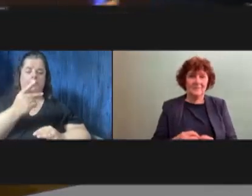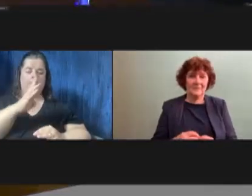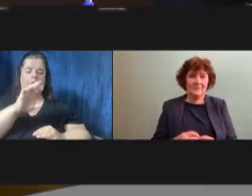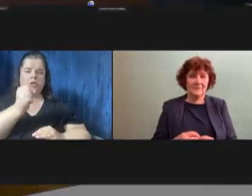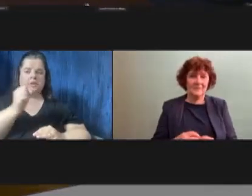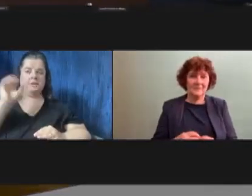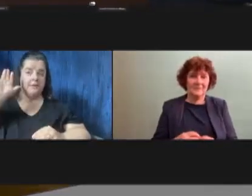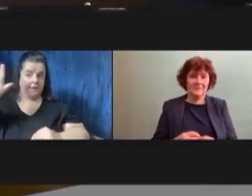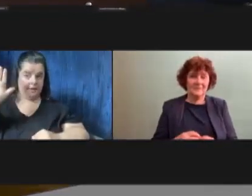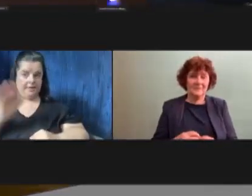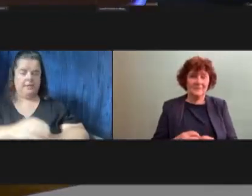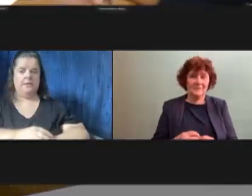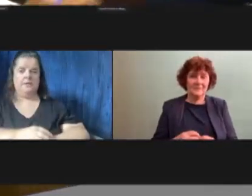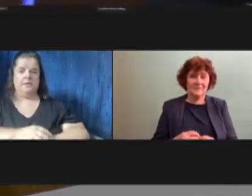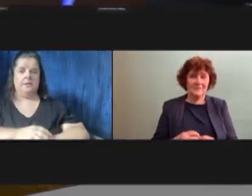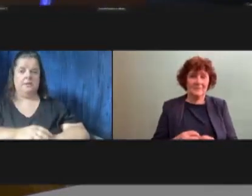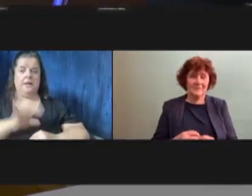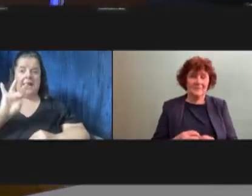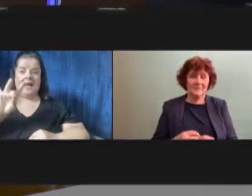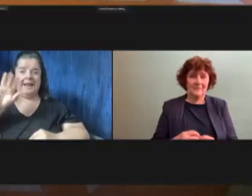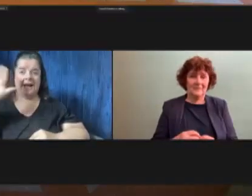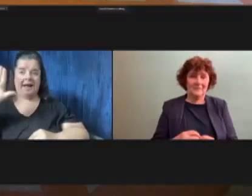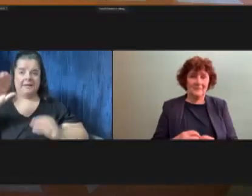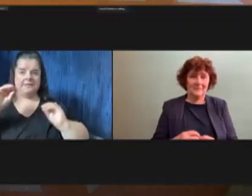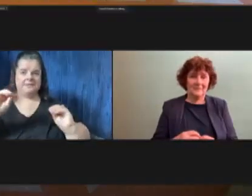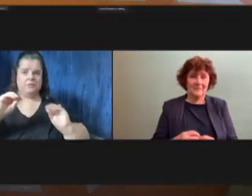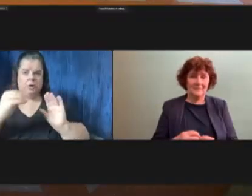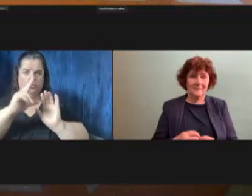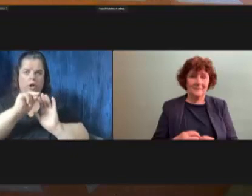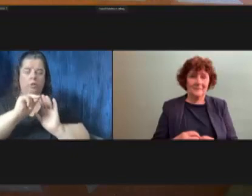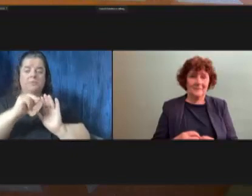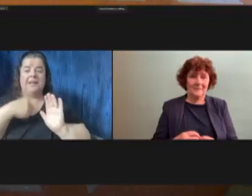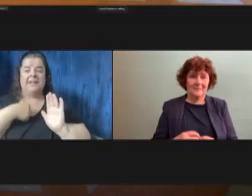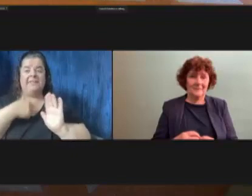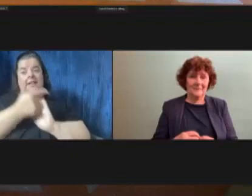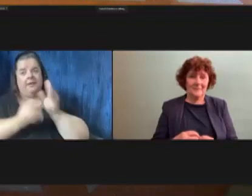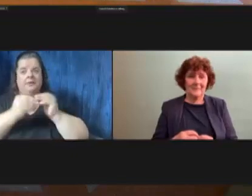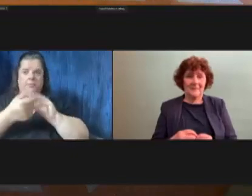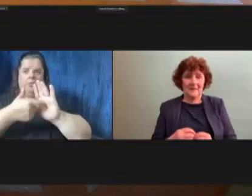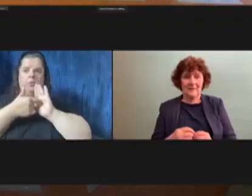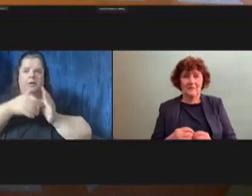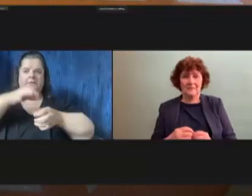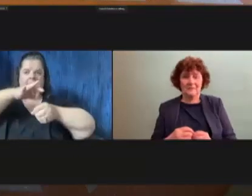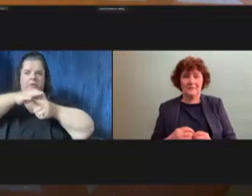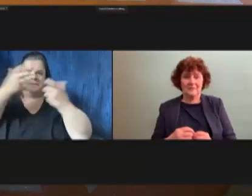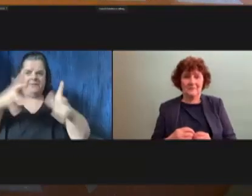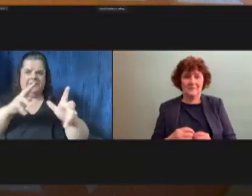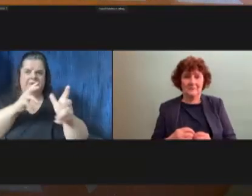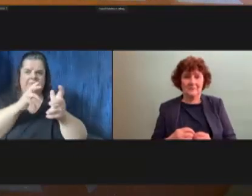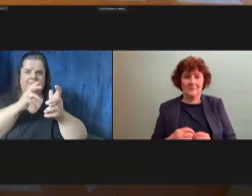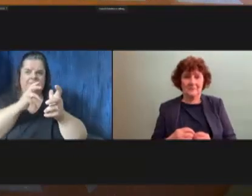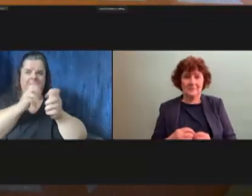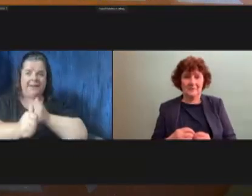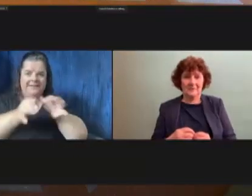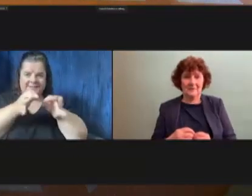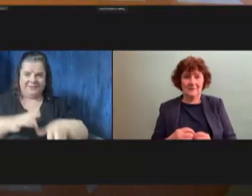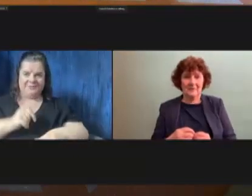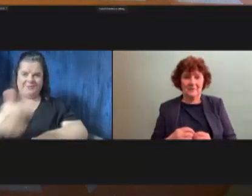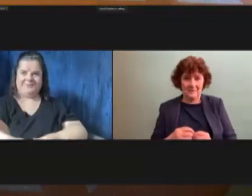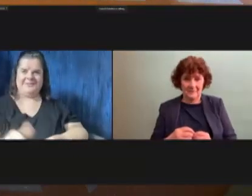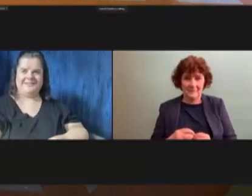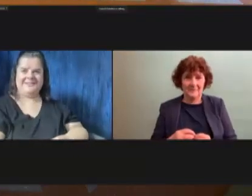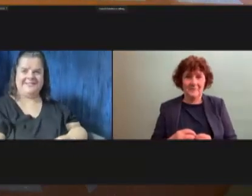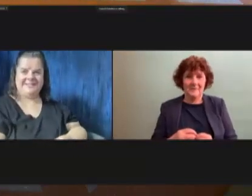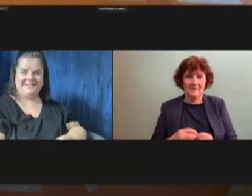Aye. 8 ayes, 0 noes. The bill having received the legally required number of votes is finally passed. That takes